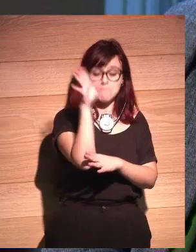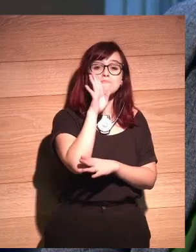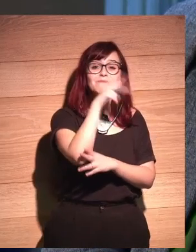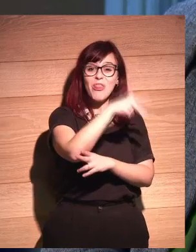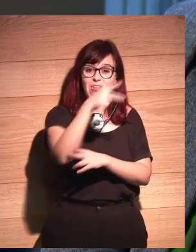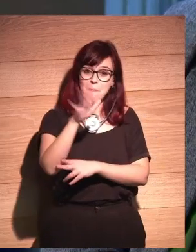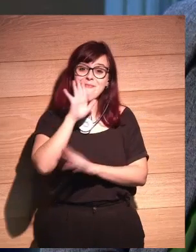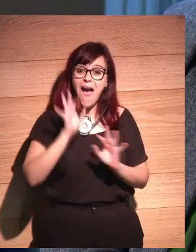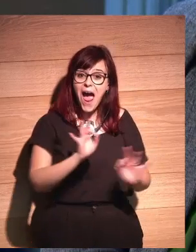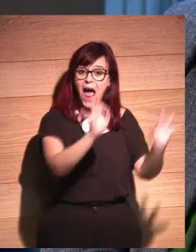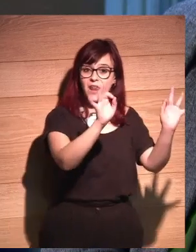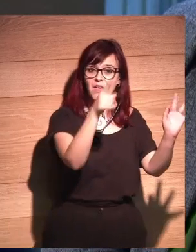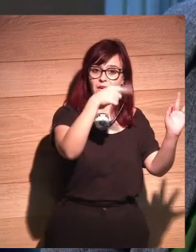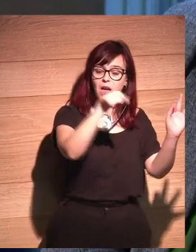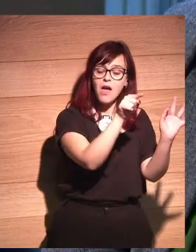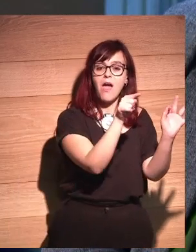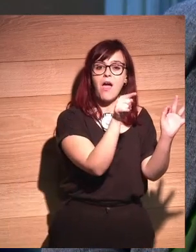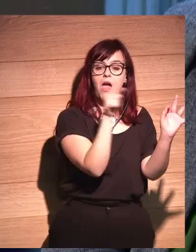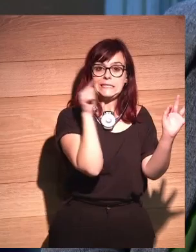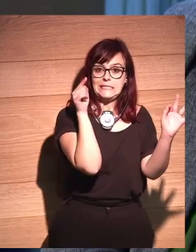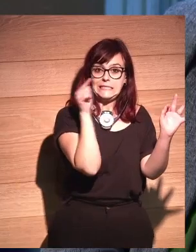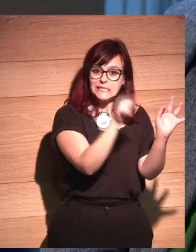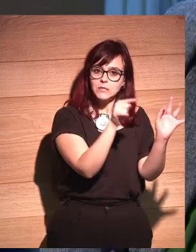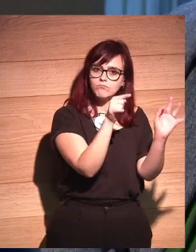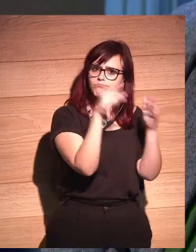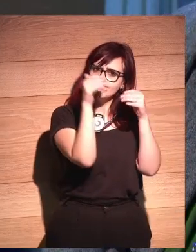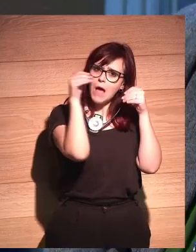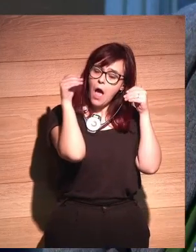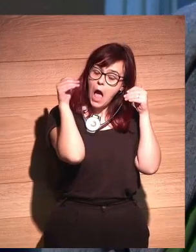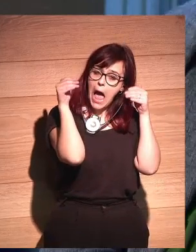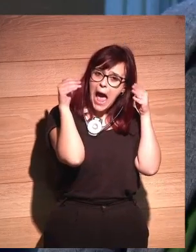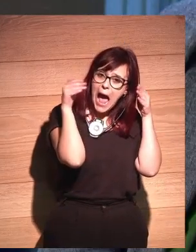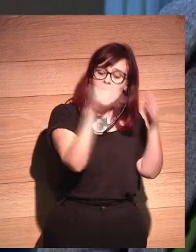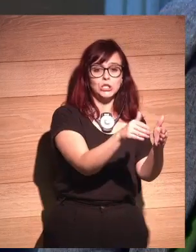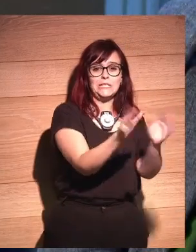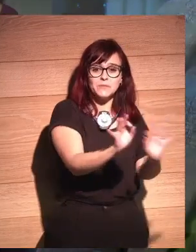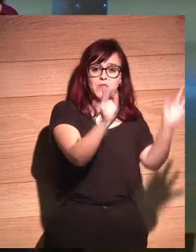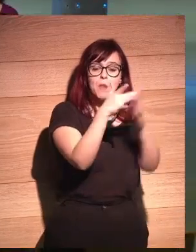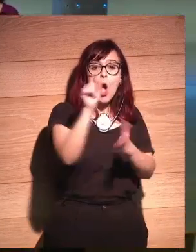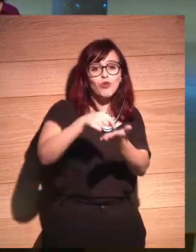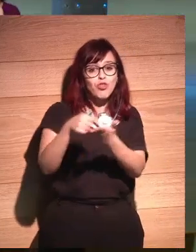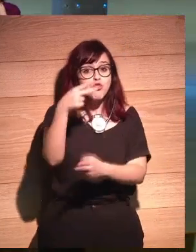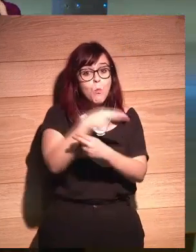far in using public procurement as a tool to create change.